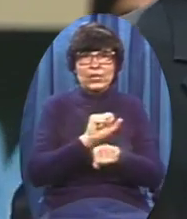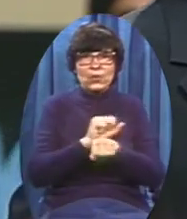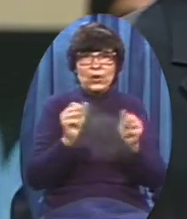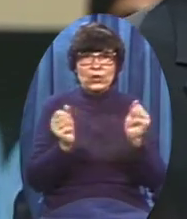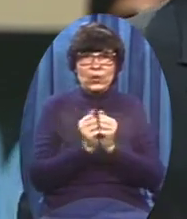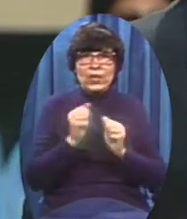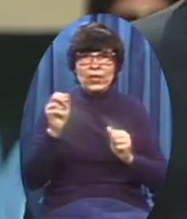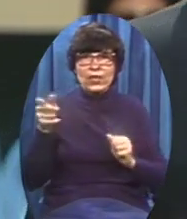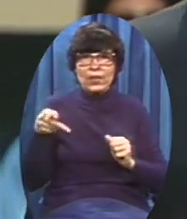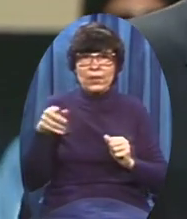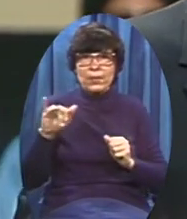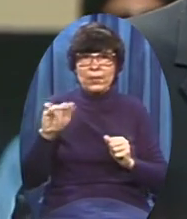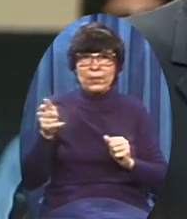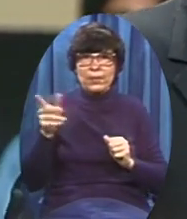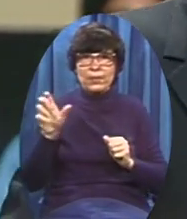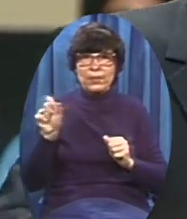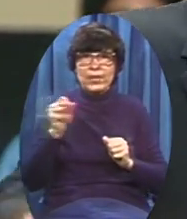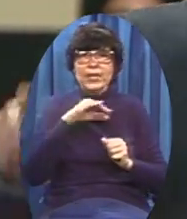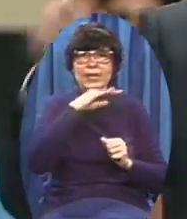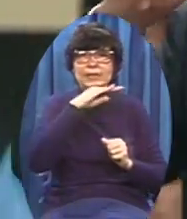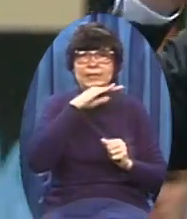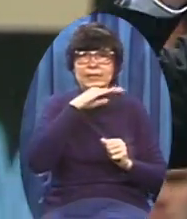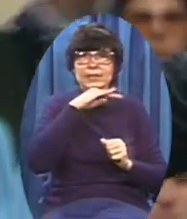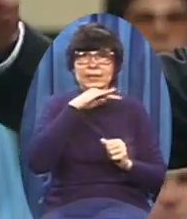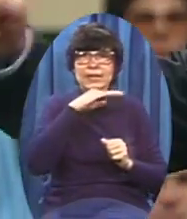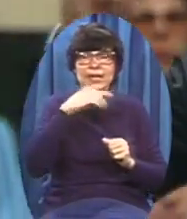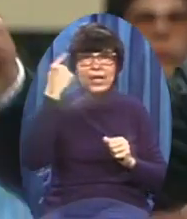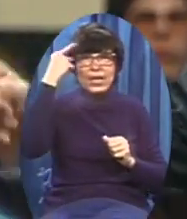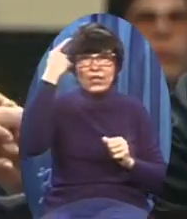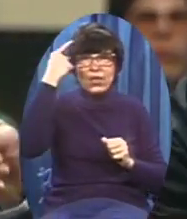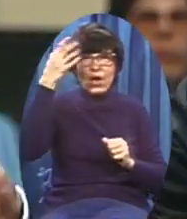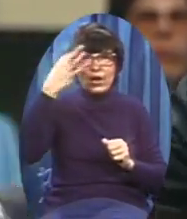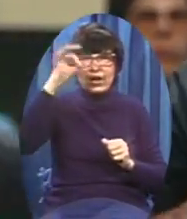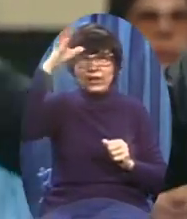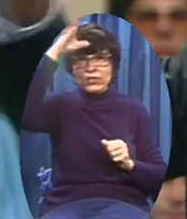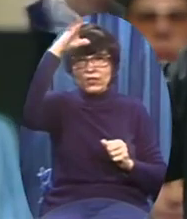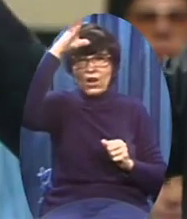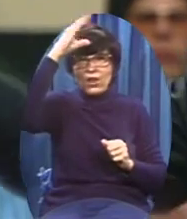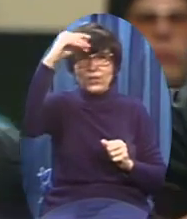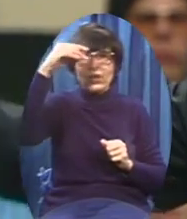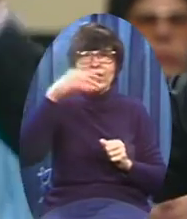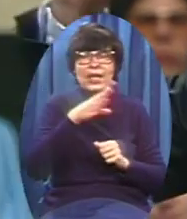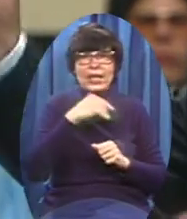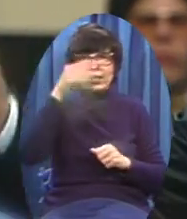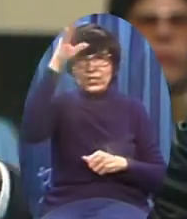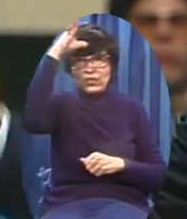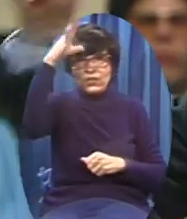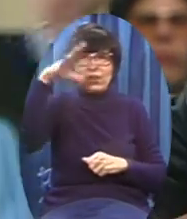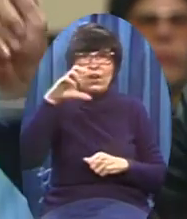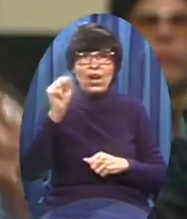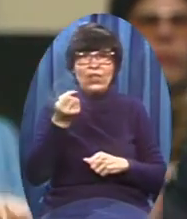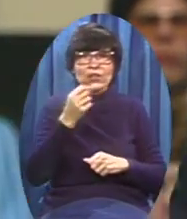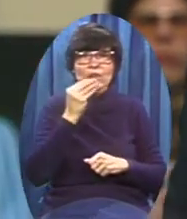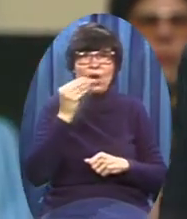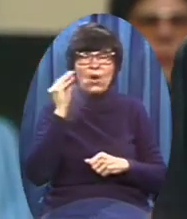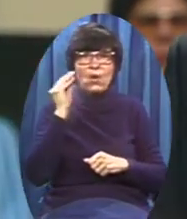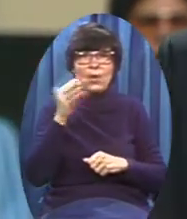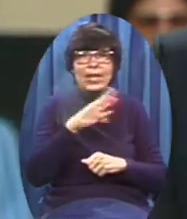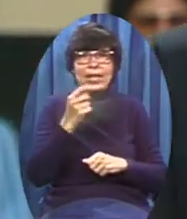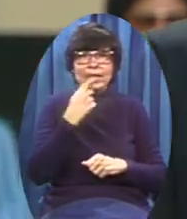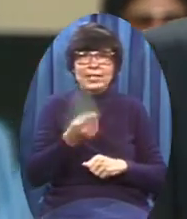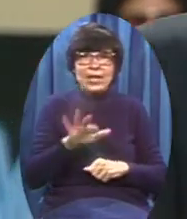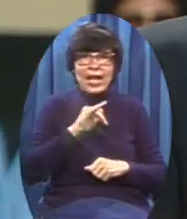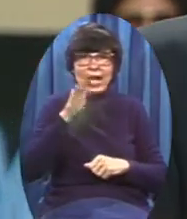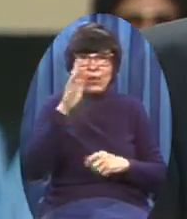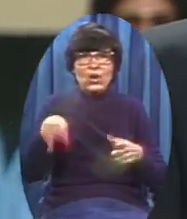He began to think about his father's table. He began to think about his father's servants. And he said, I will arise and go to my father.